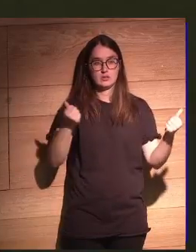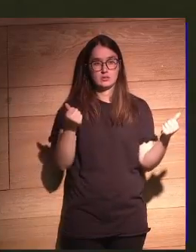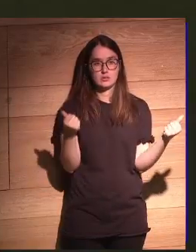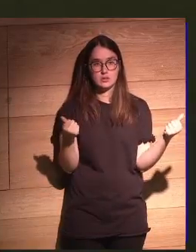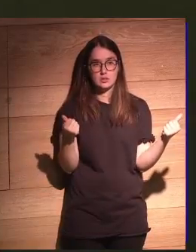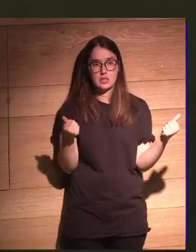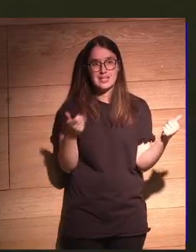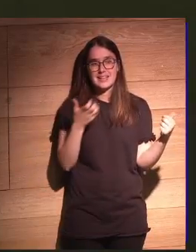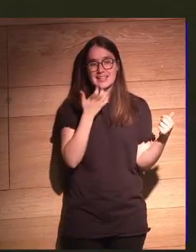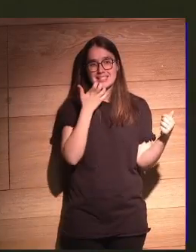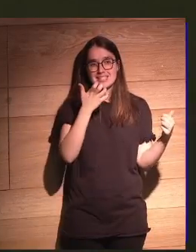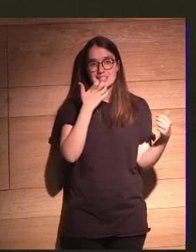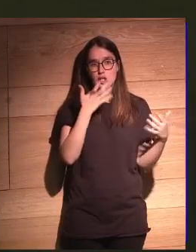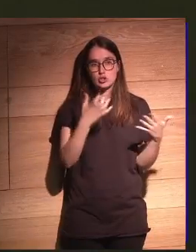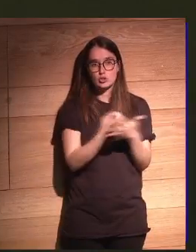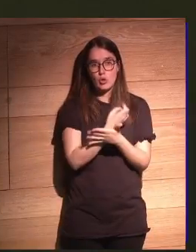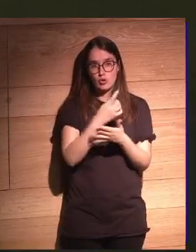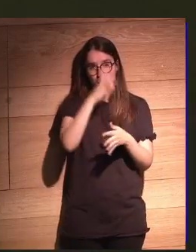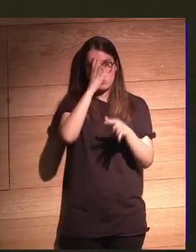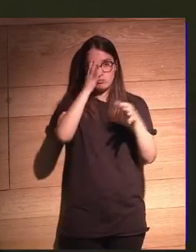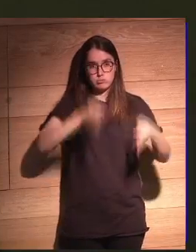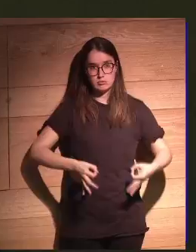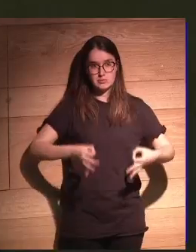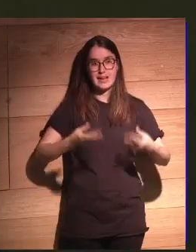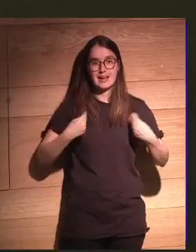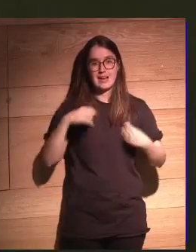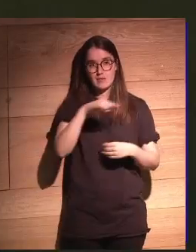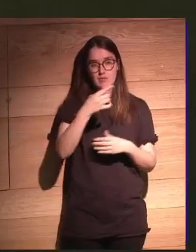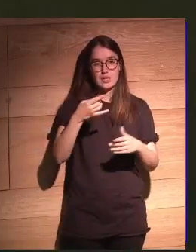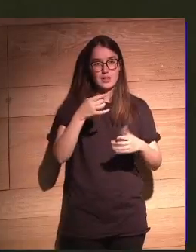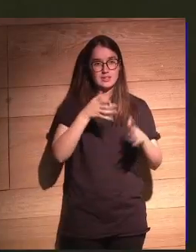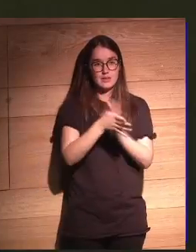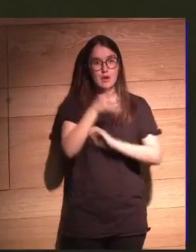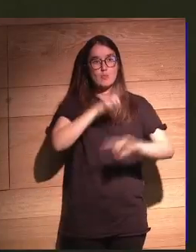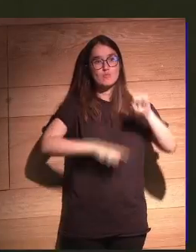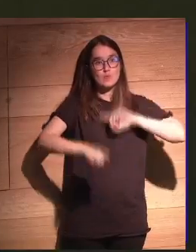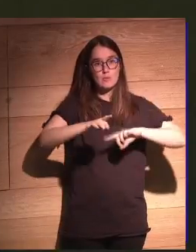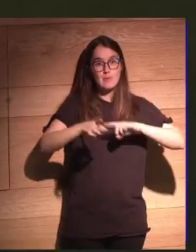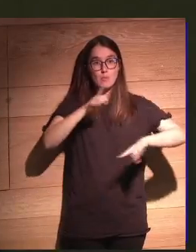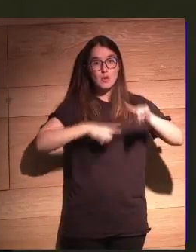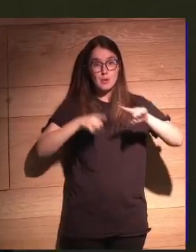will only move houses away from being commodities if we're all aware that